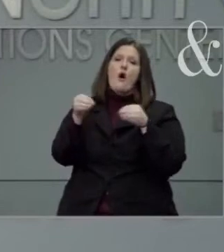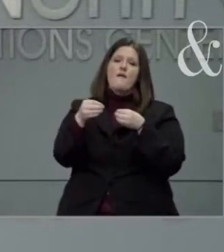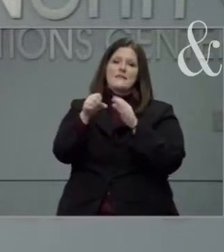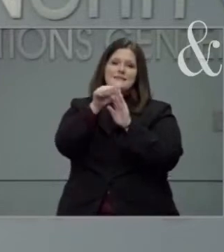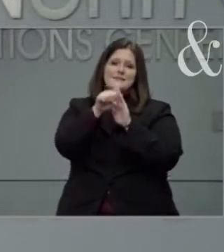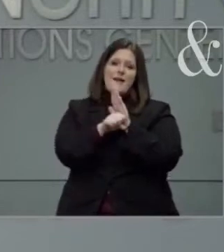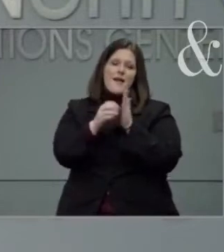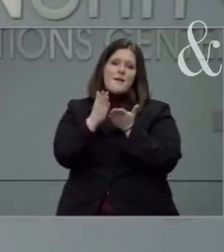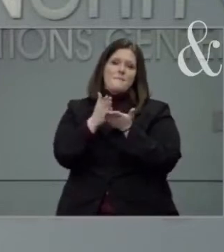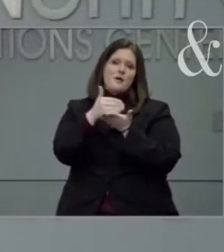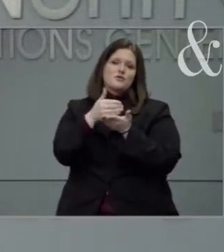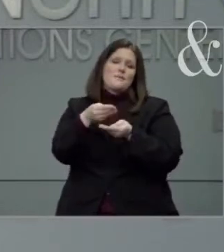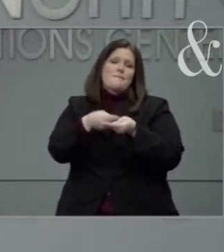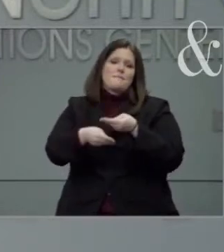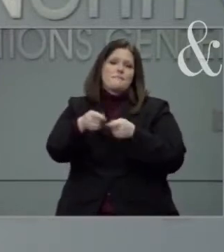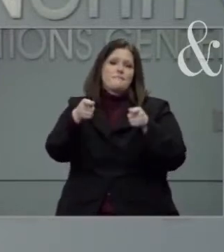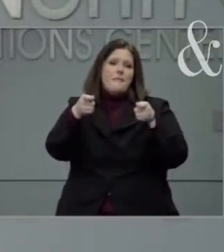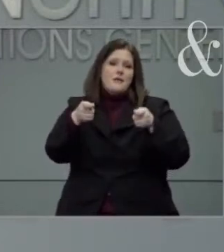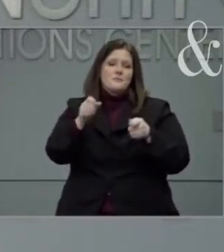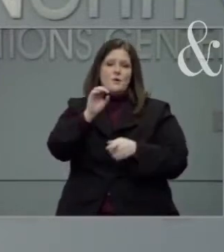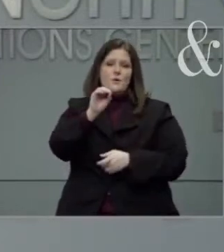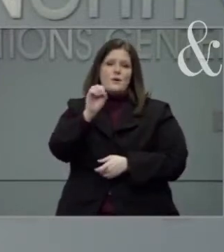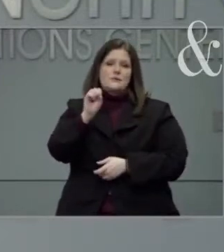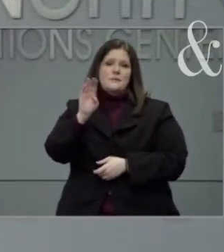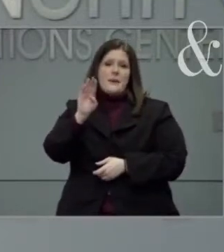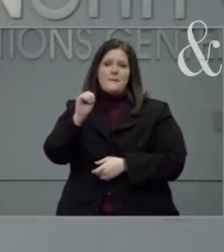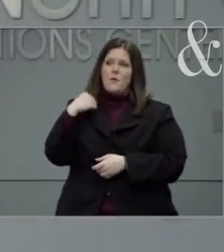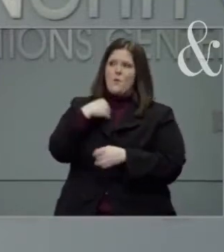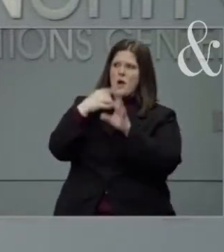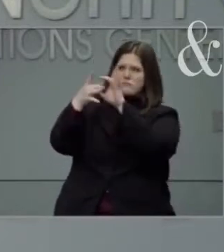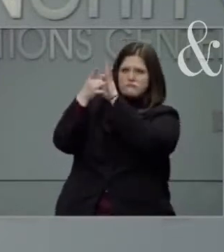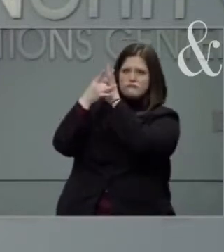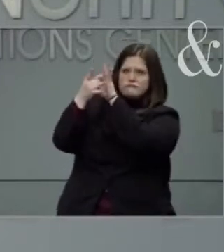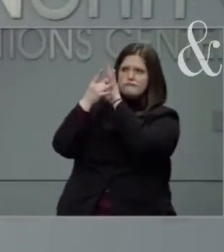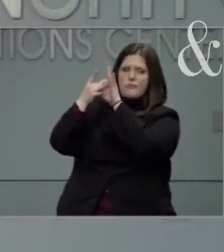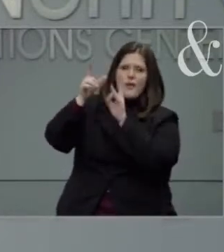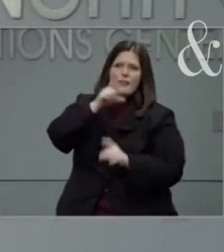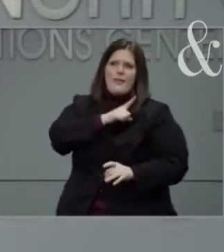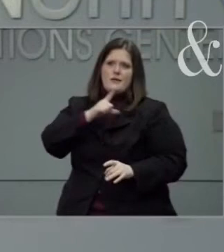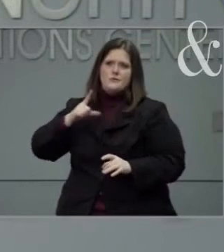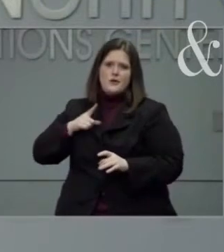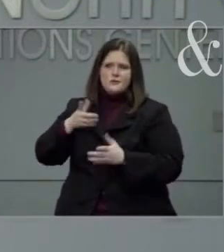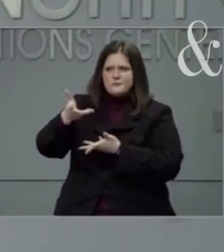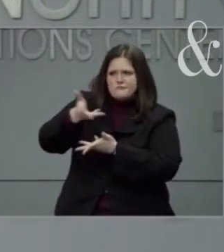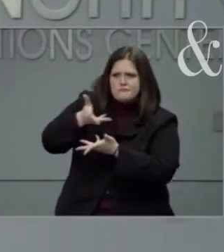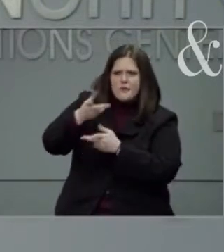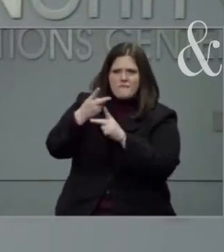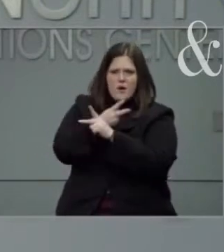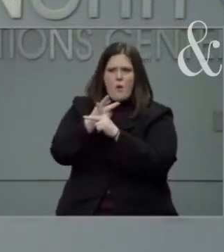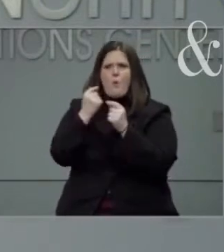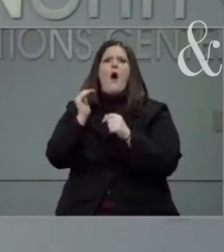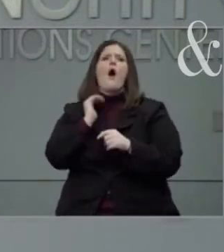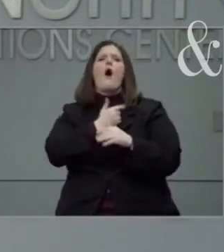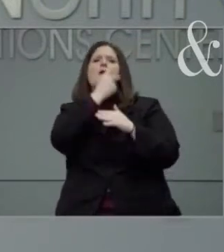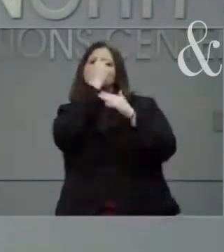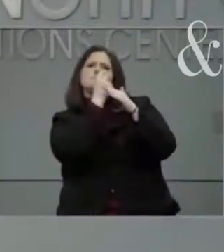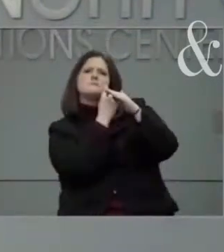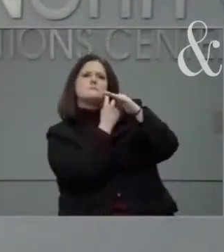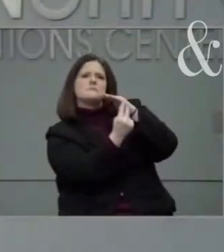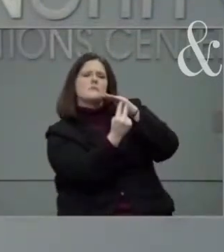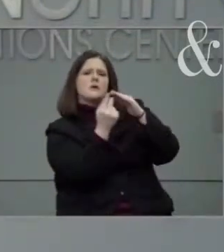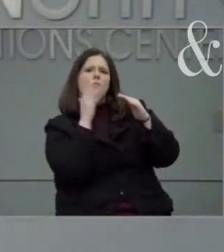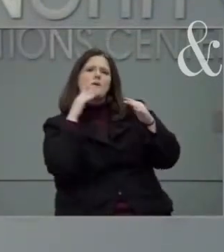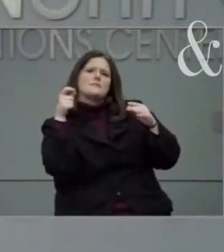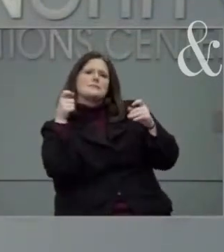is working very closely with the Fiscal Research Division at the legislature to come up with our consensus revenue forecast, which we hope will